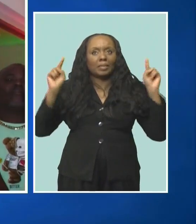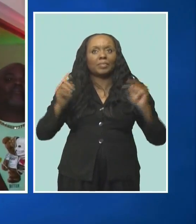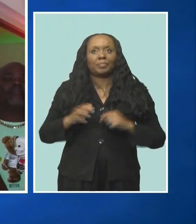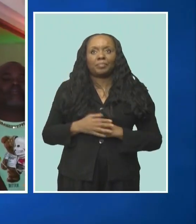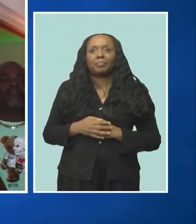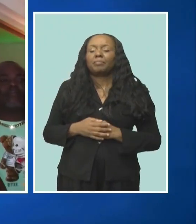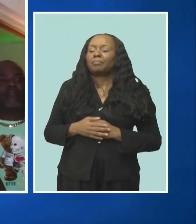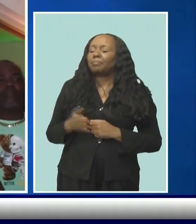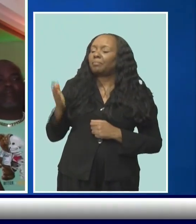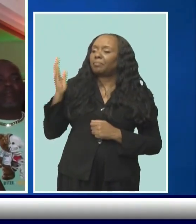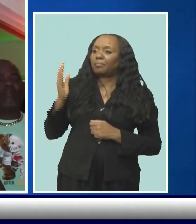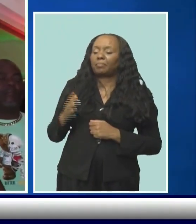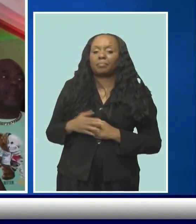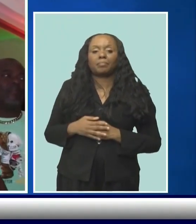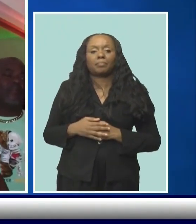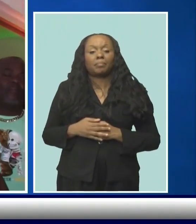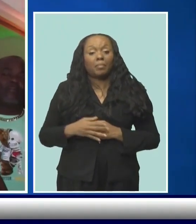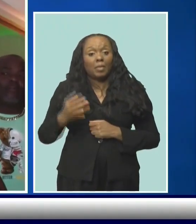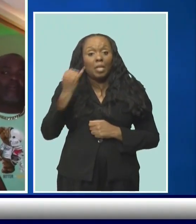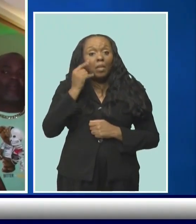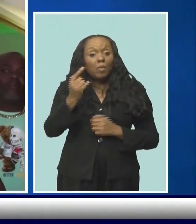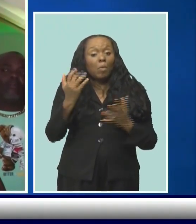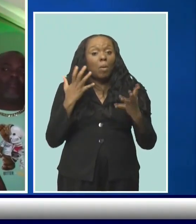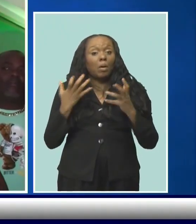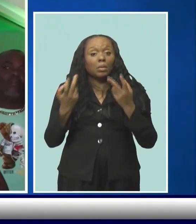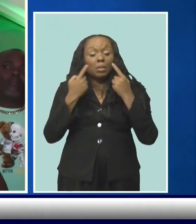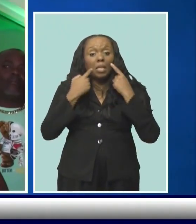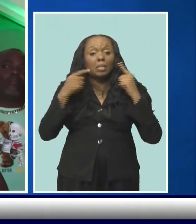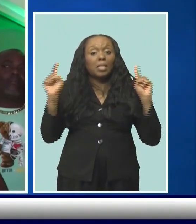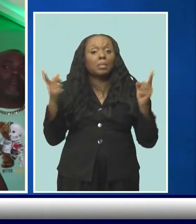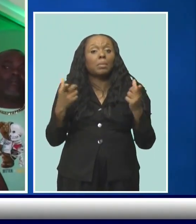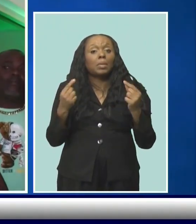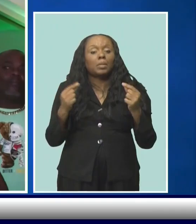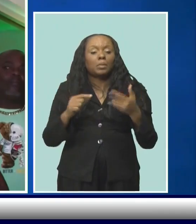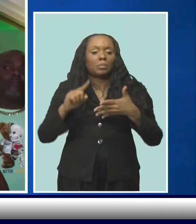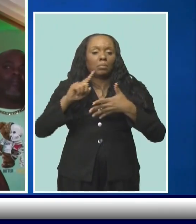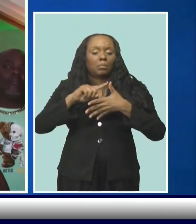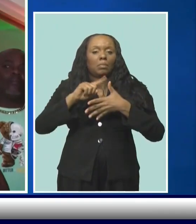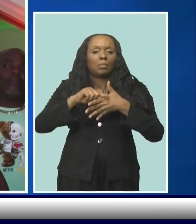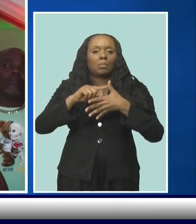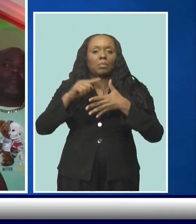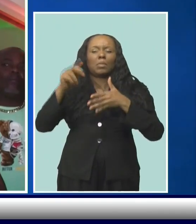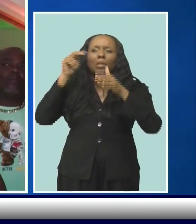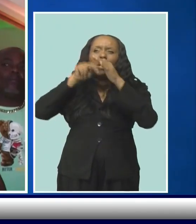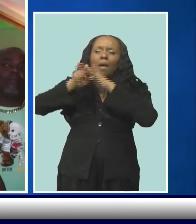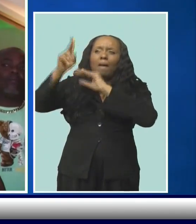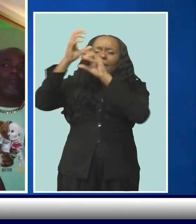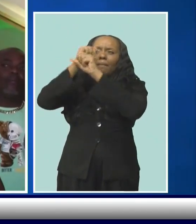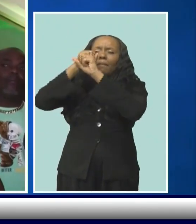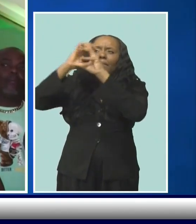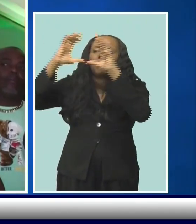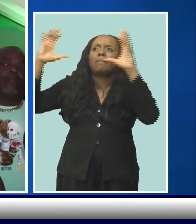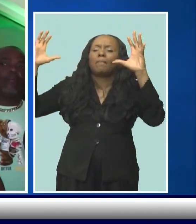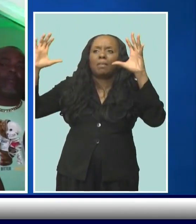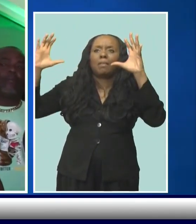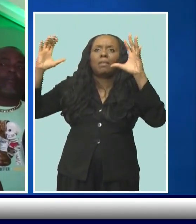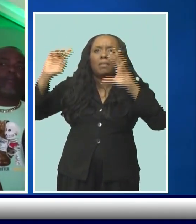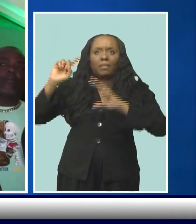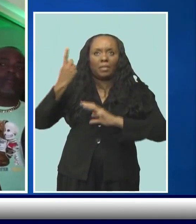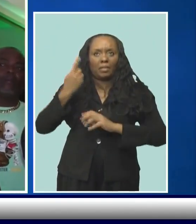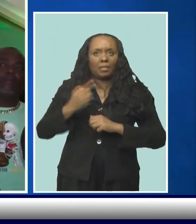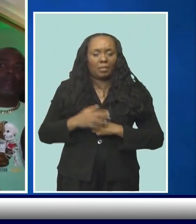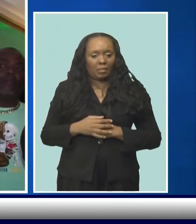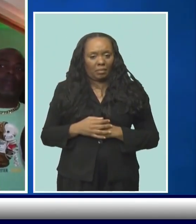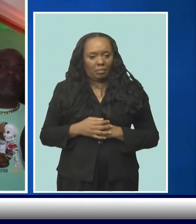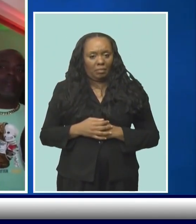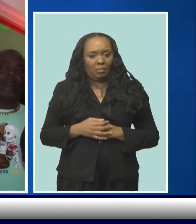have to be successful is the vision. You have to see it before you can do it.